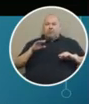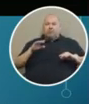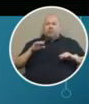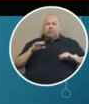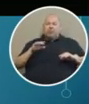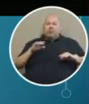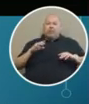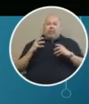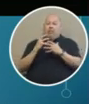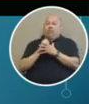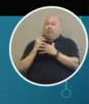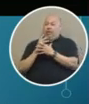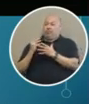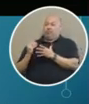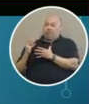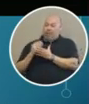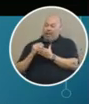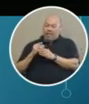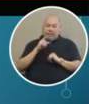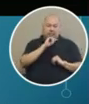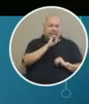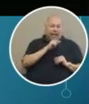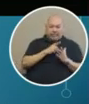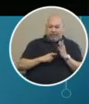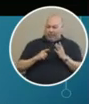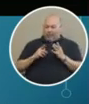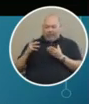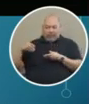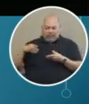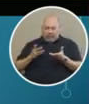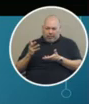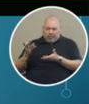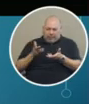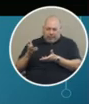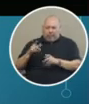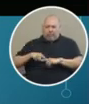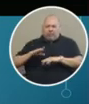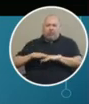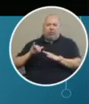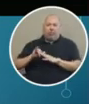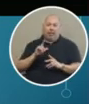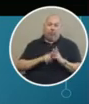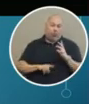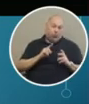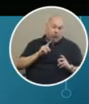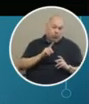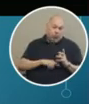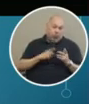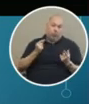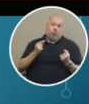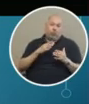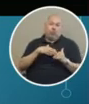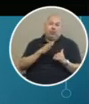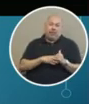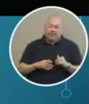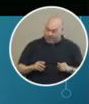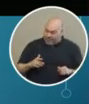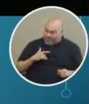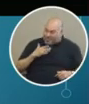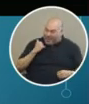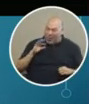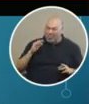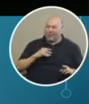revenue stream and the type of service that we're discussing. Carrie, did that give you enough time? I hope so. I'll try